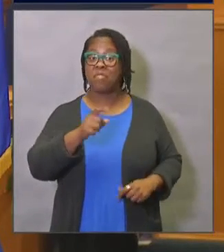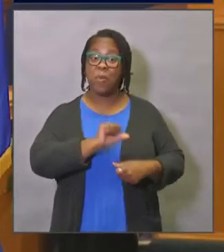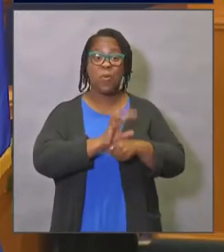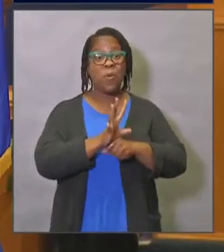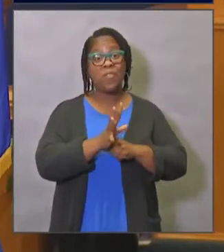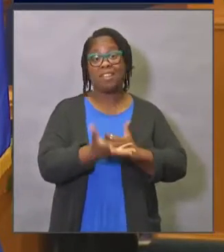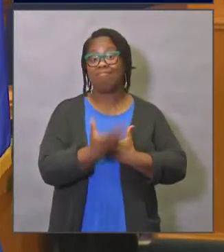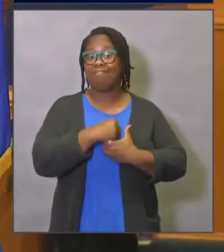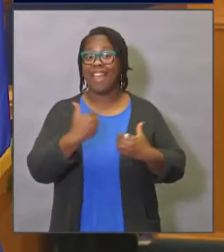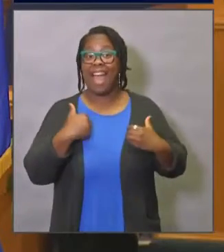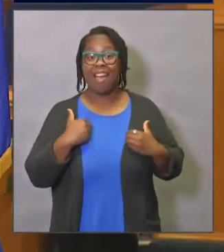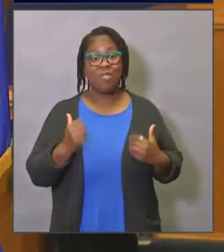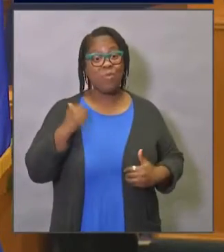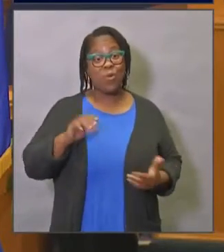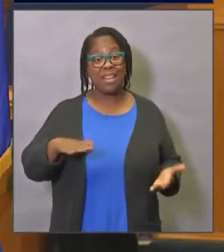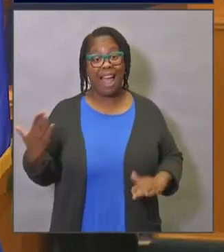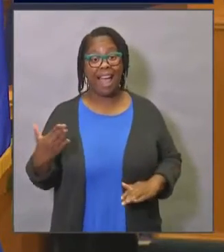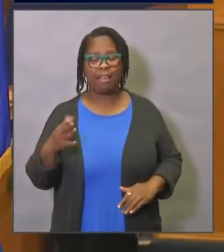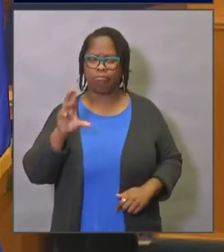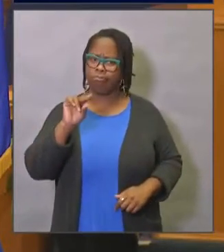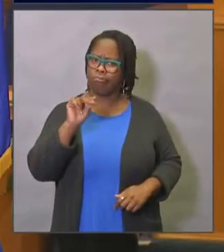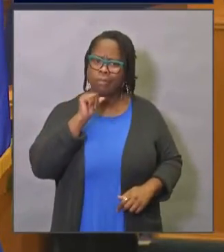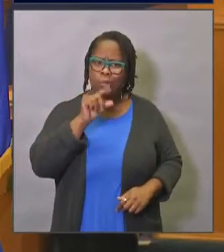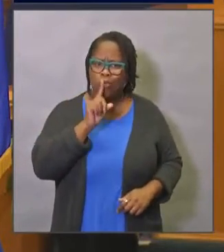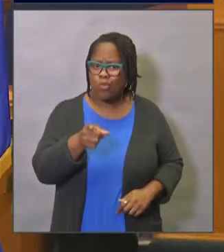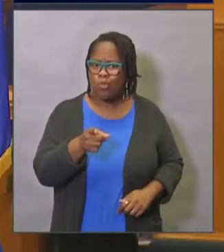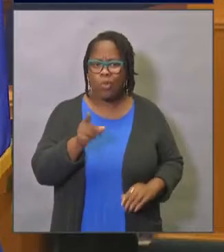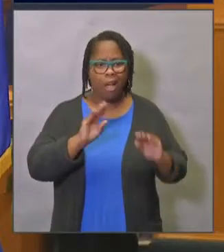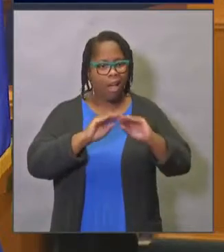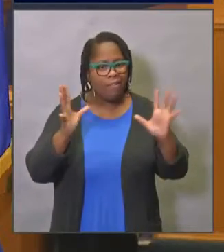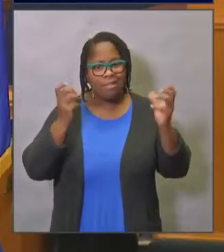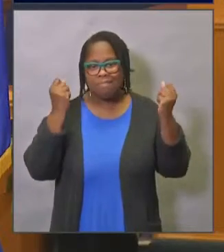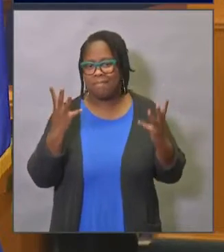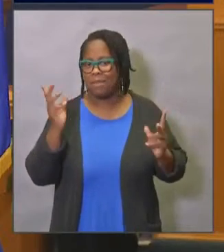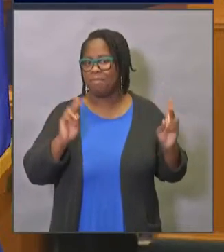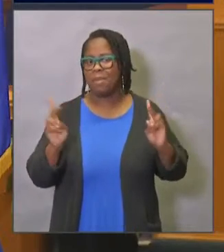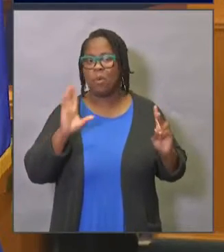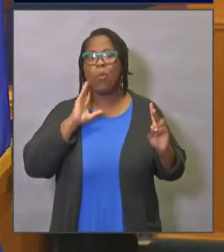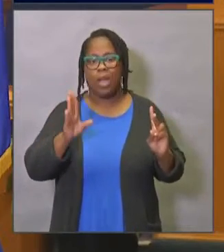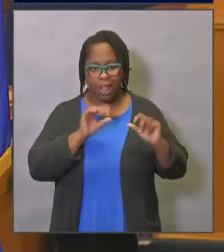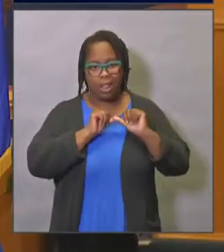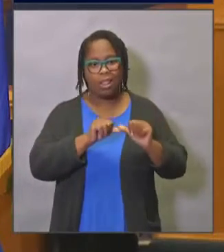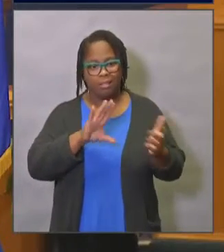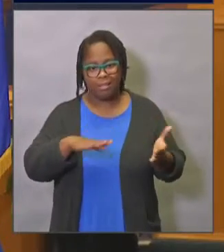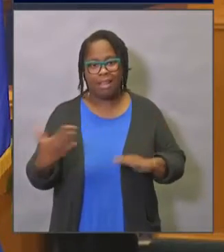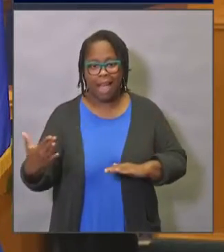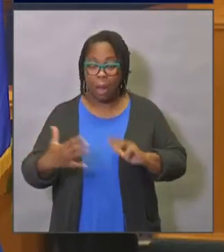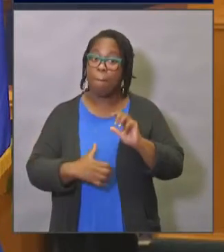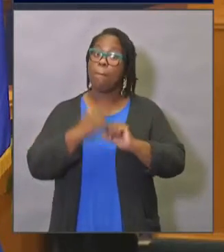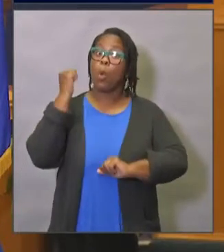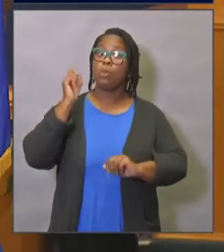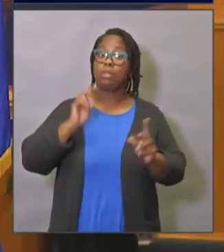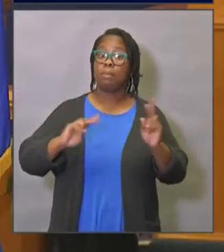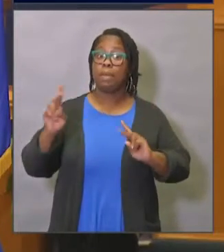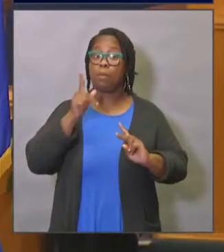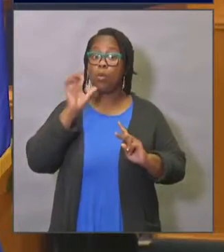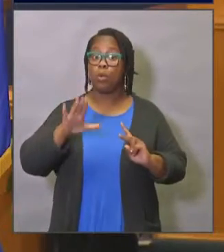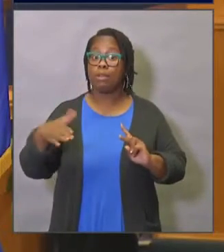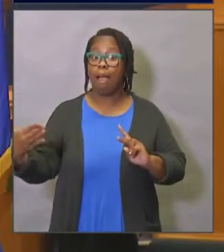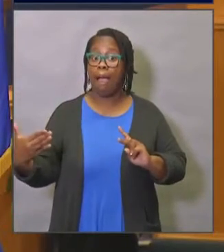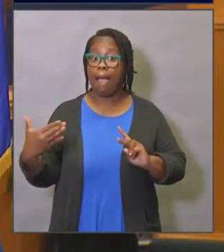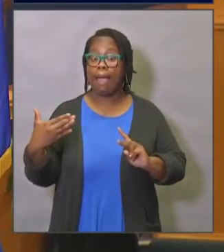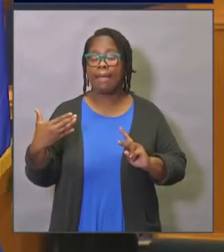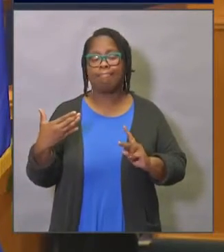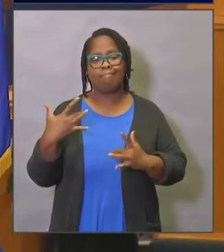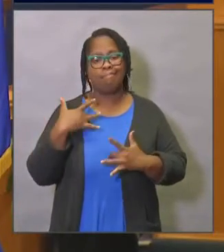from COVID-19. Many people do die, as we announced today. A lot of the people, the vast majority of the people who pass away, unfortunately